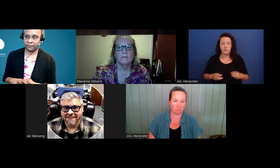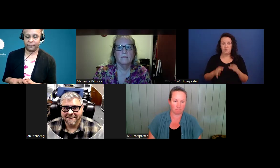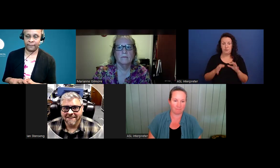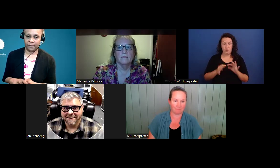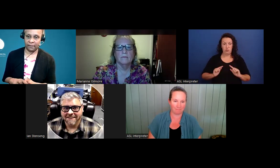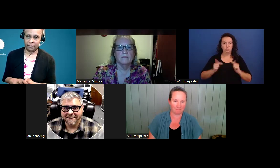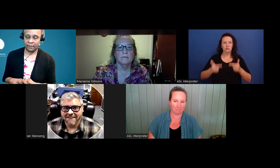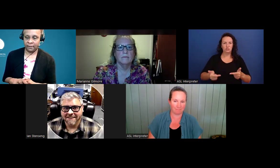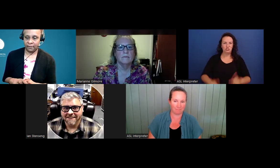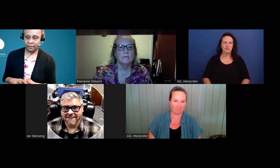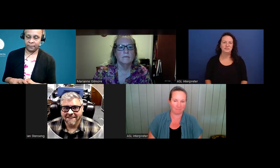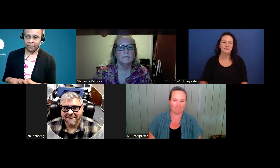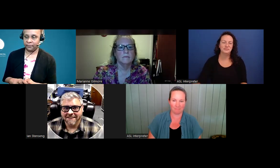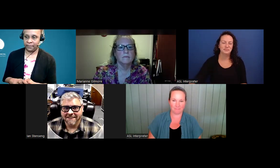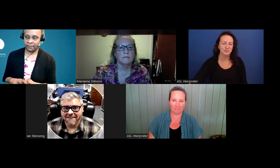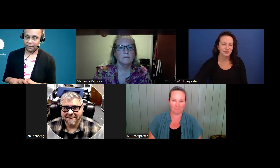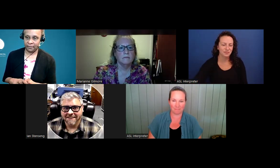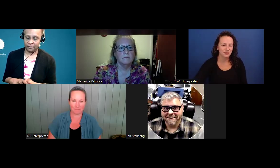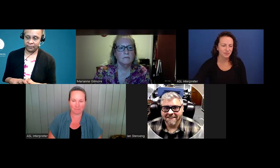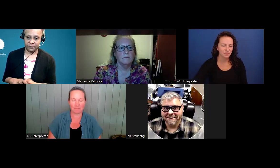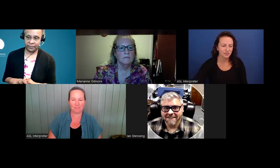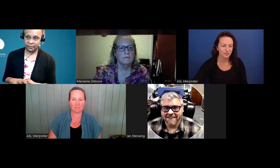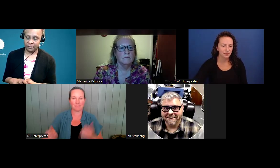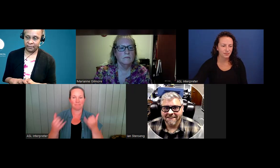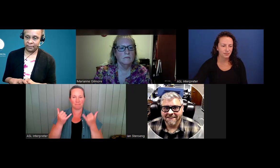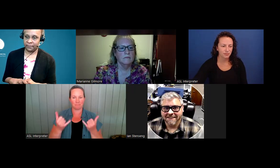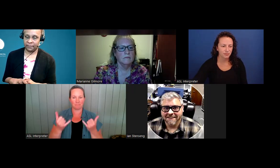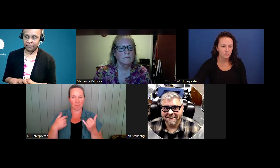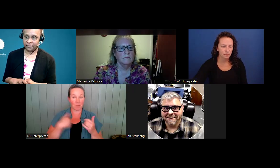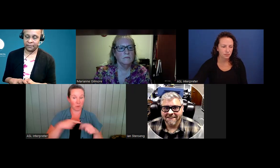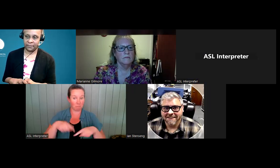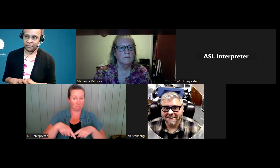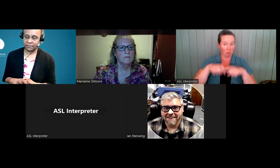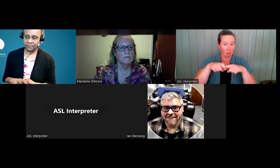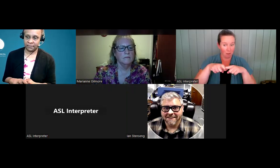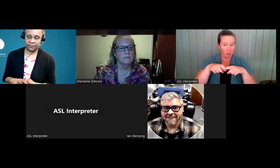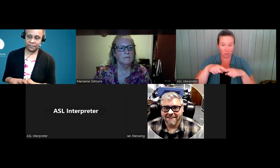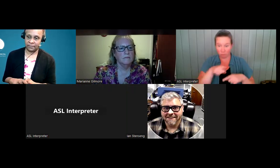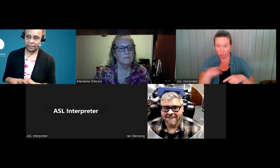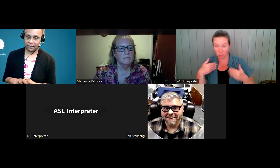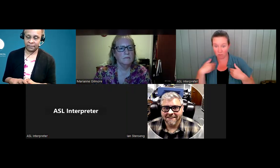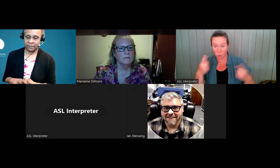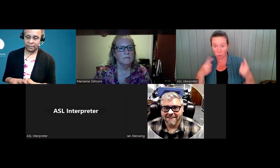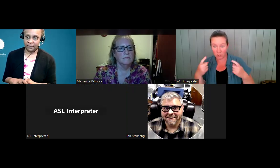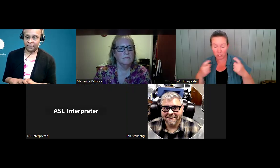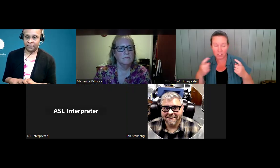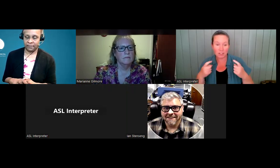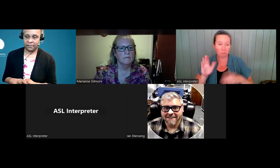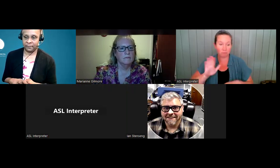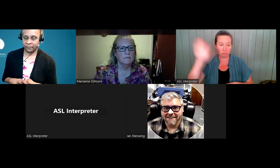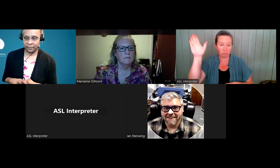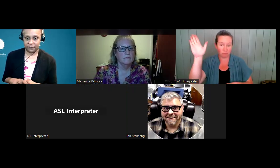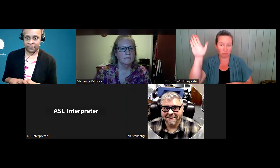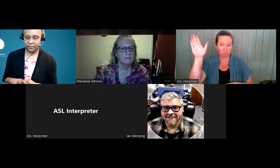here and invite anyone who has any questions to raise your hand,